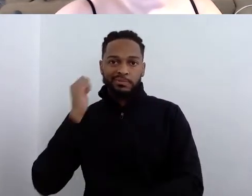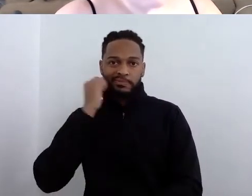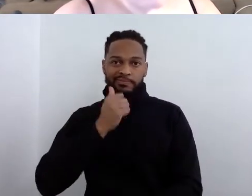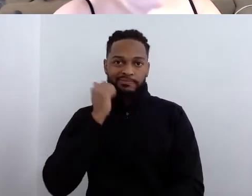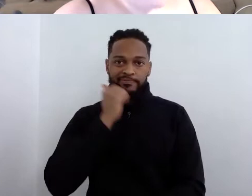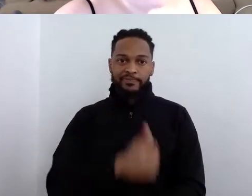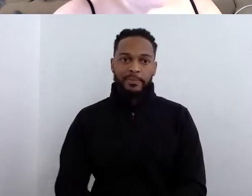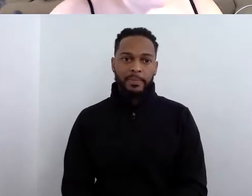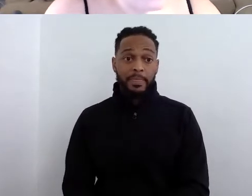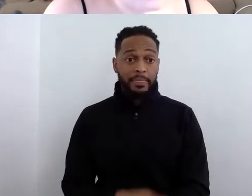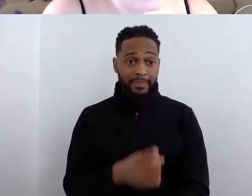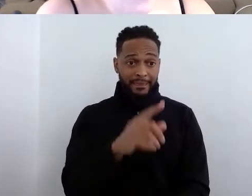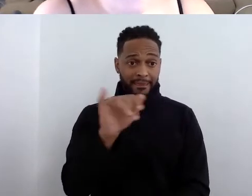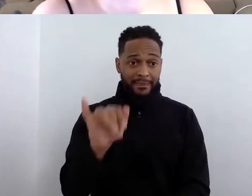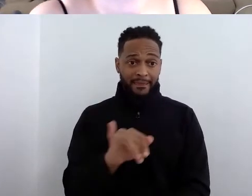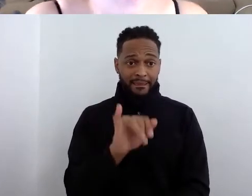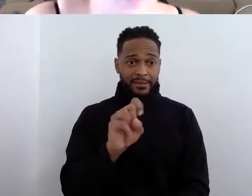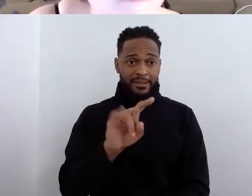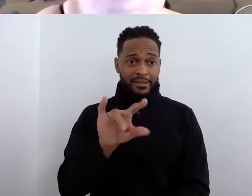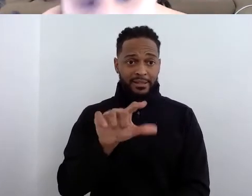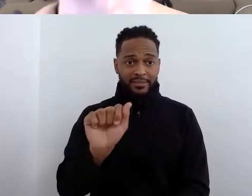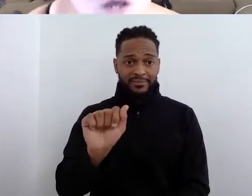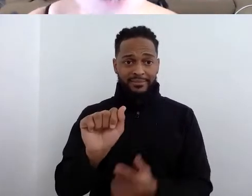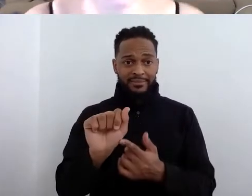Jessica? Yeah.